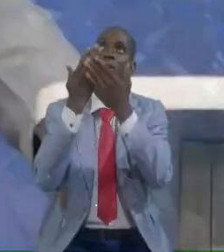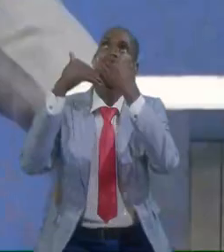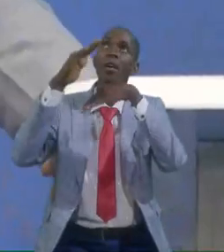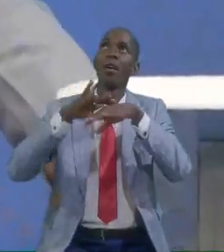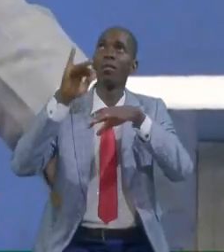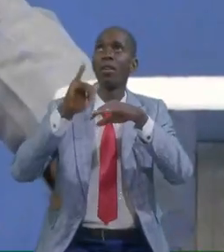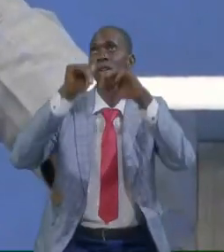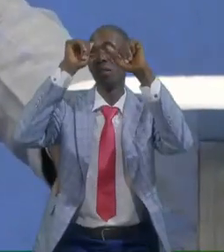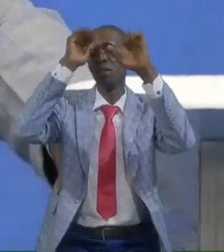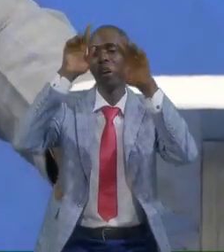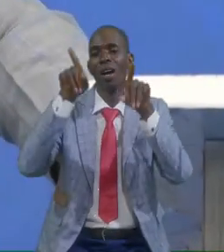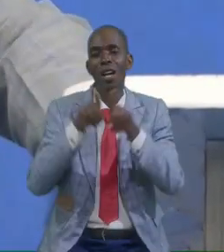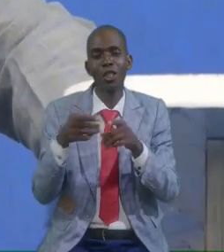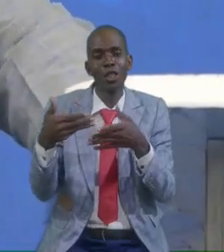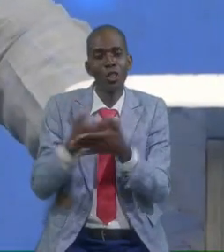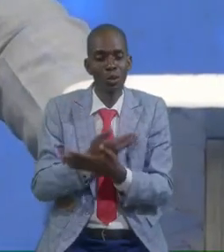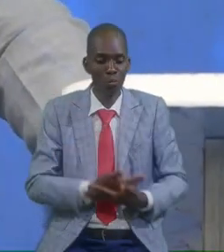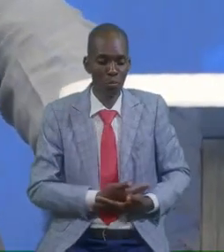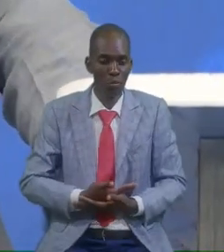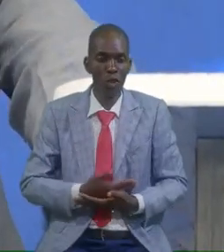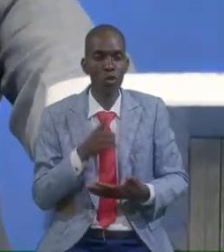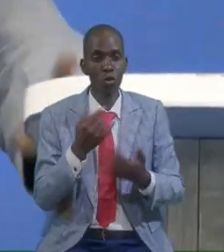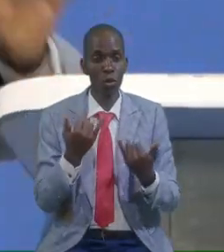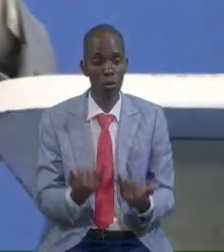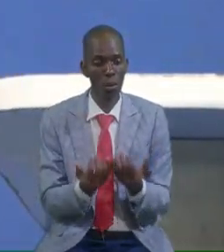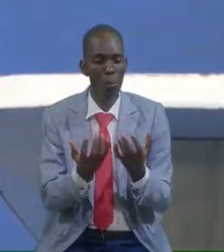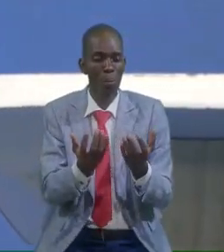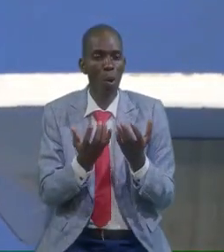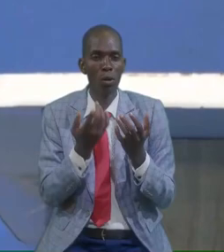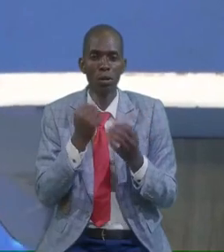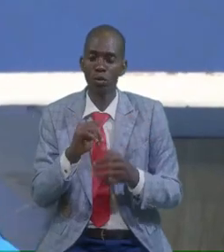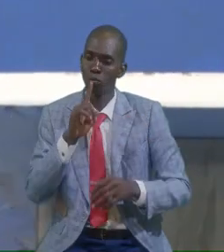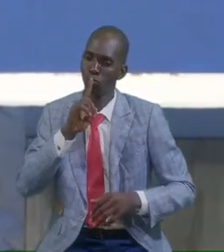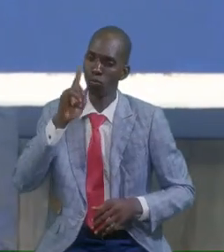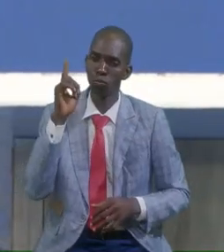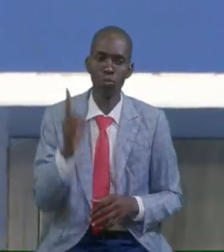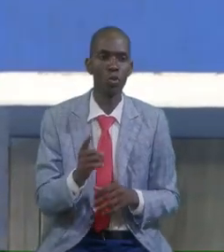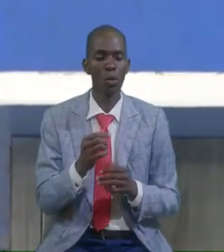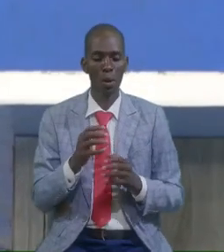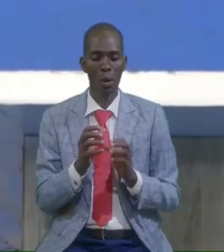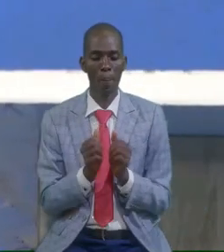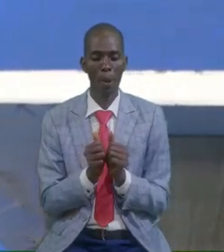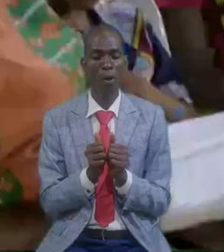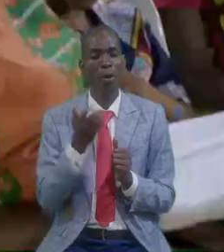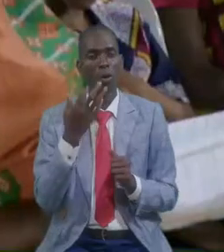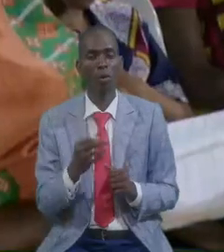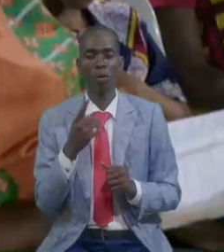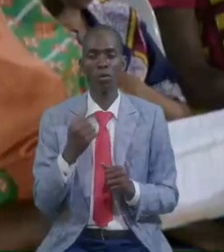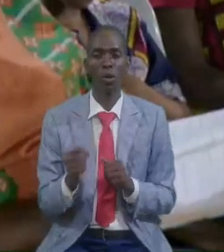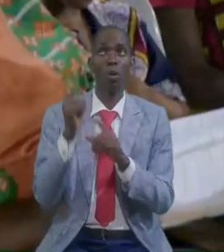As newborn babes, you now desire the sincere milk of the word, that she may